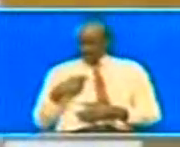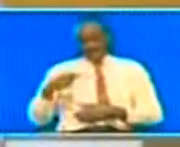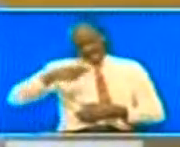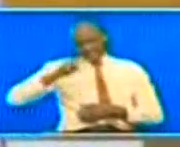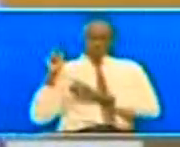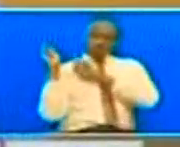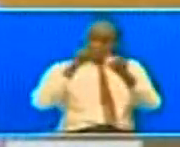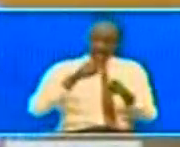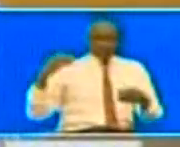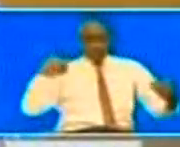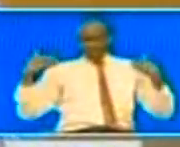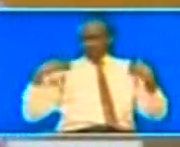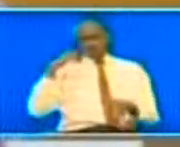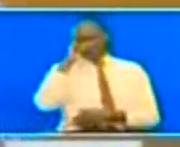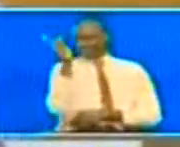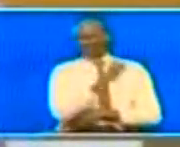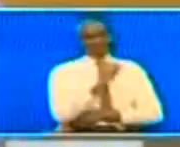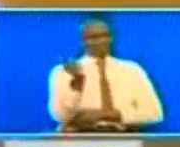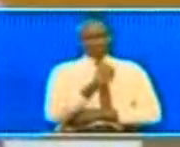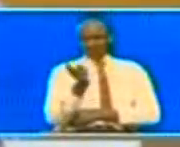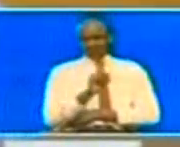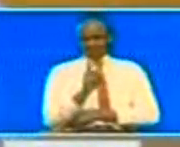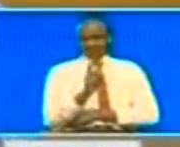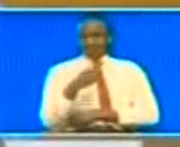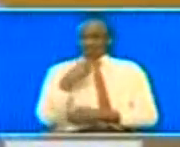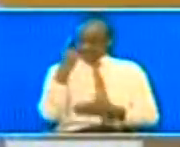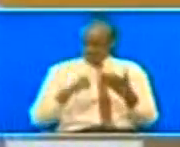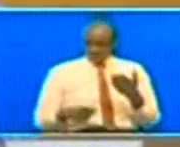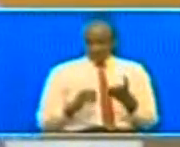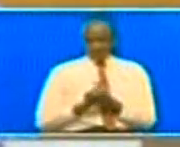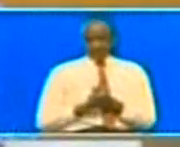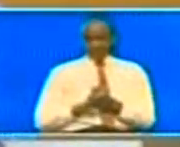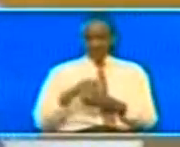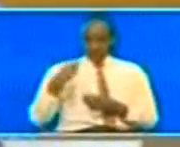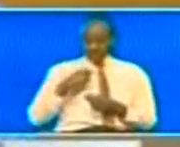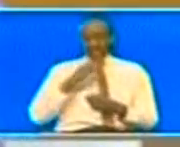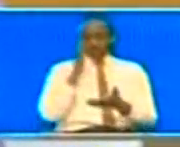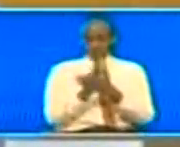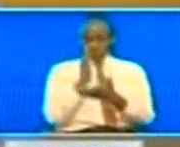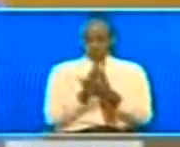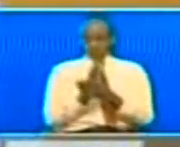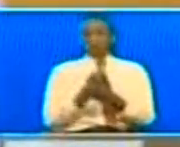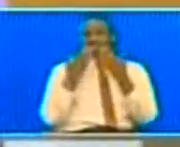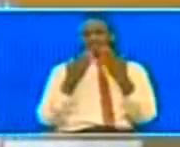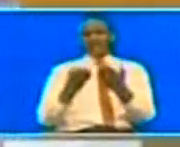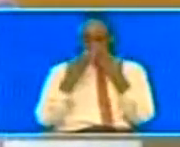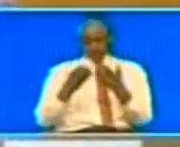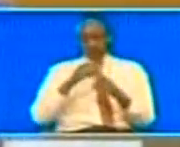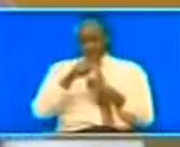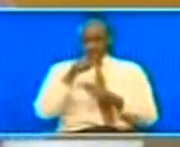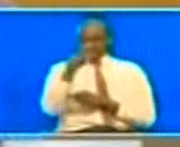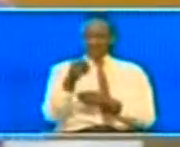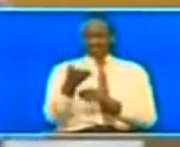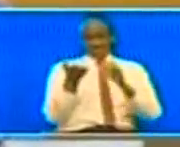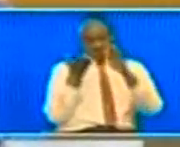to harass the officials at all. In fact, I must say one thing, that I actually appreciate the recording